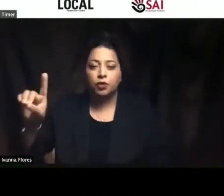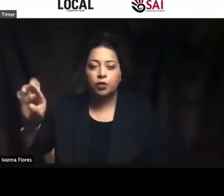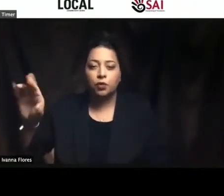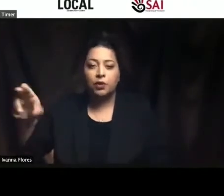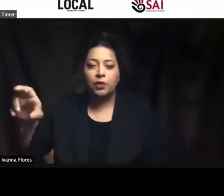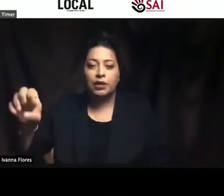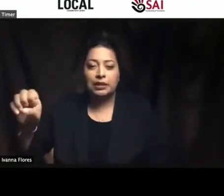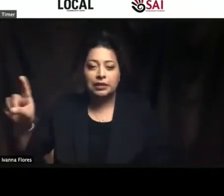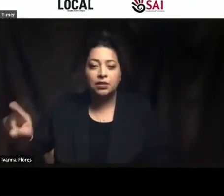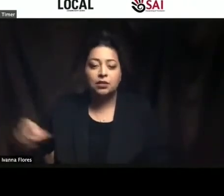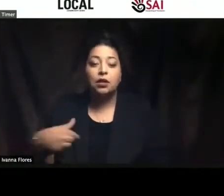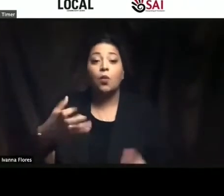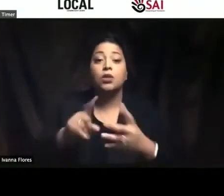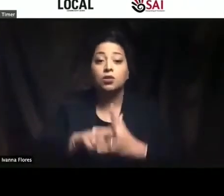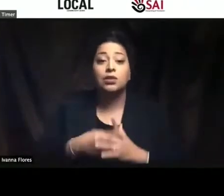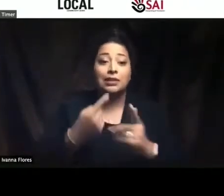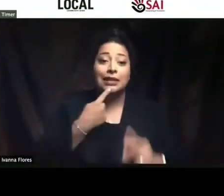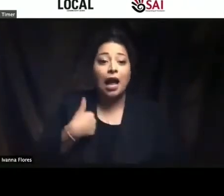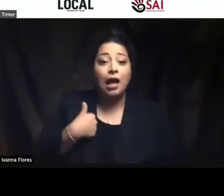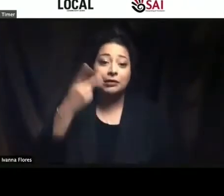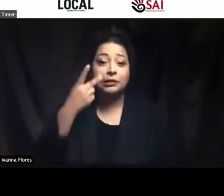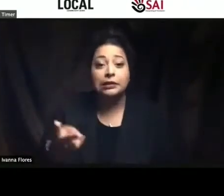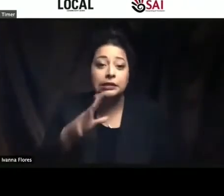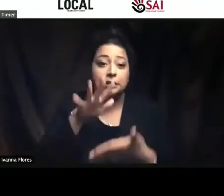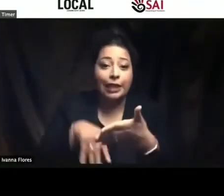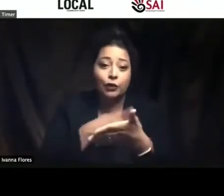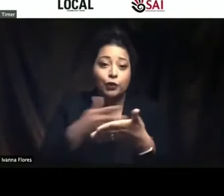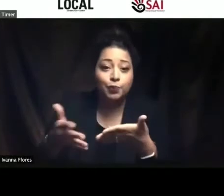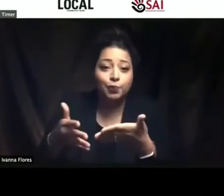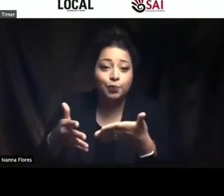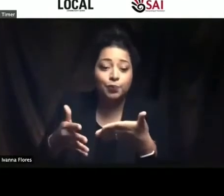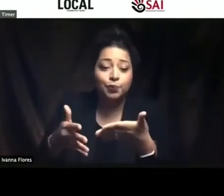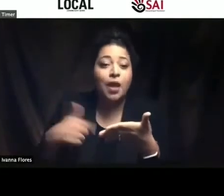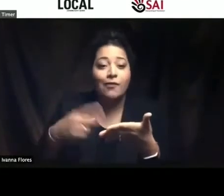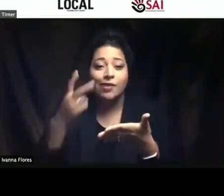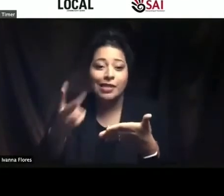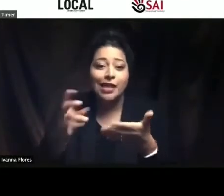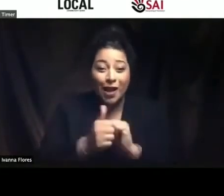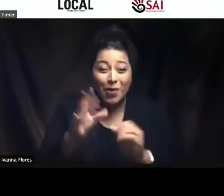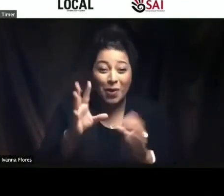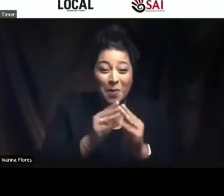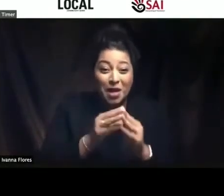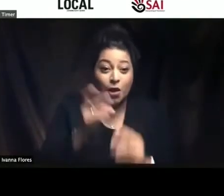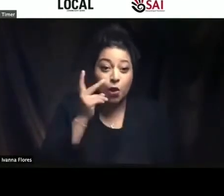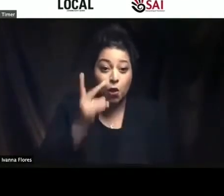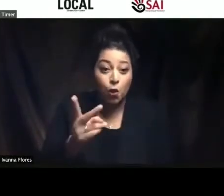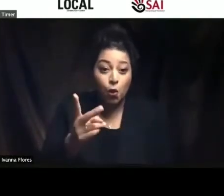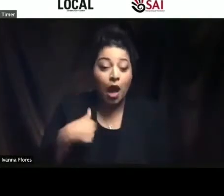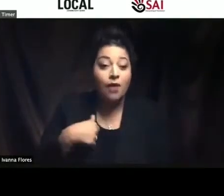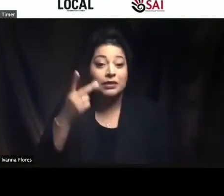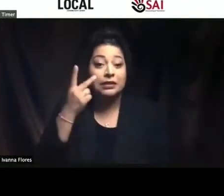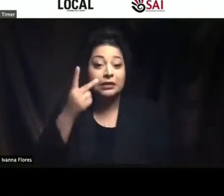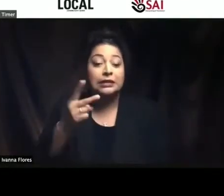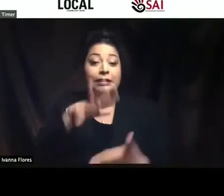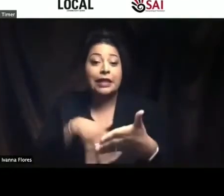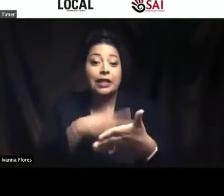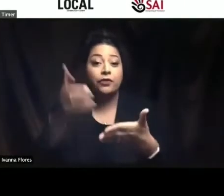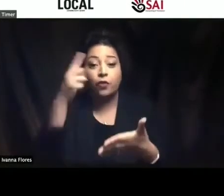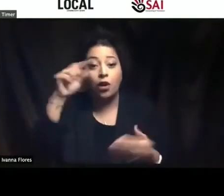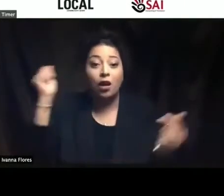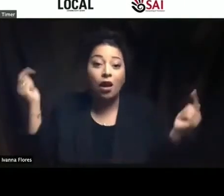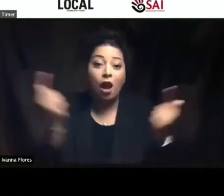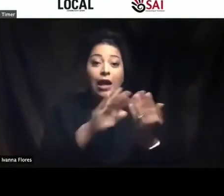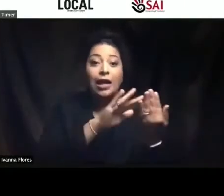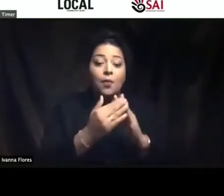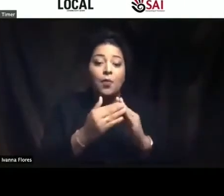that because I've seen city council schedules, I've seen what those meetings look like, and I see the schedules for every neighborhood association,